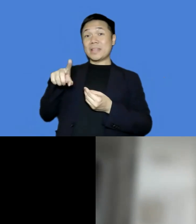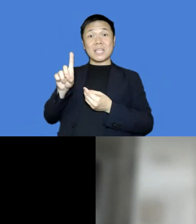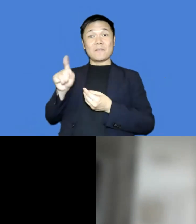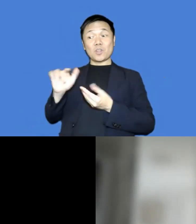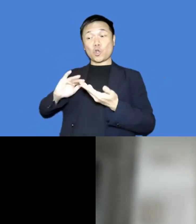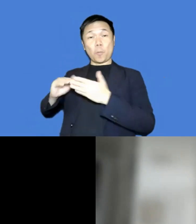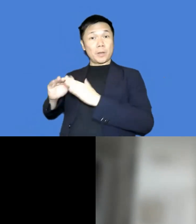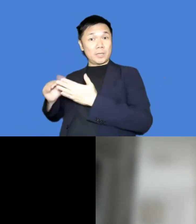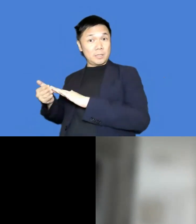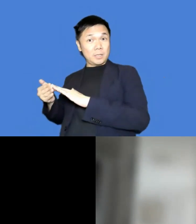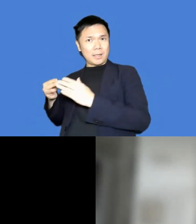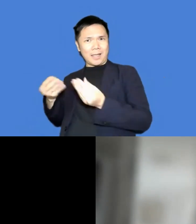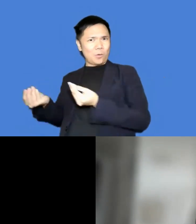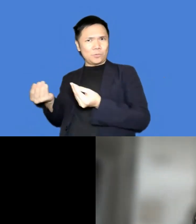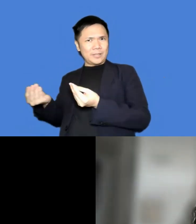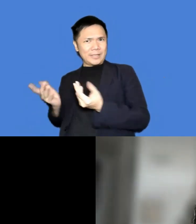well as benefit.